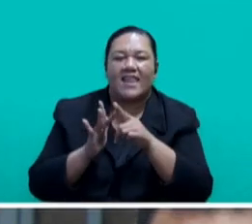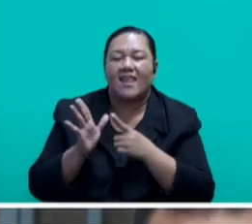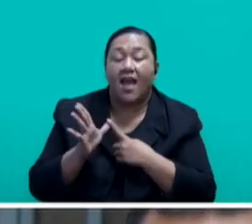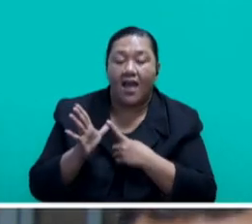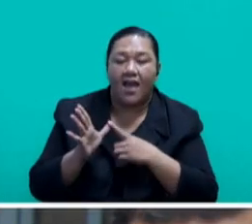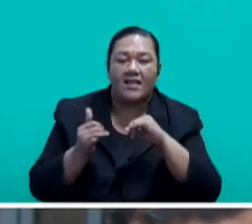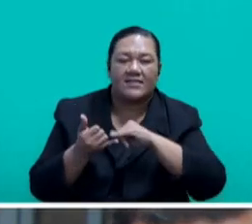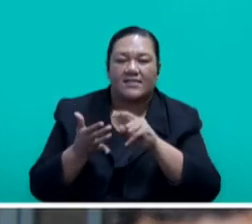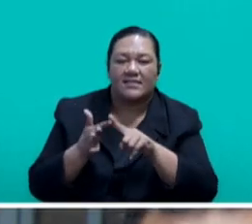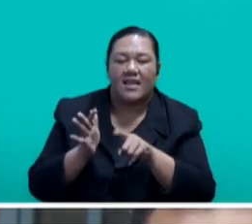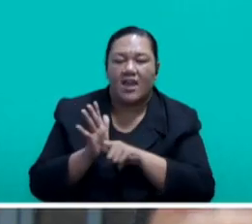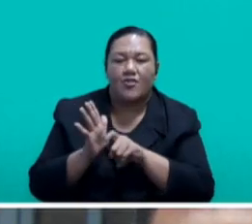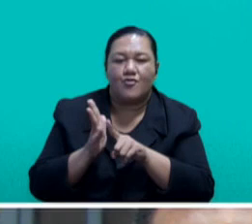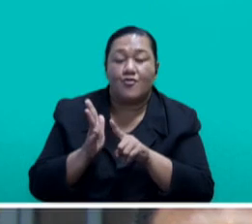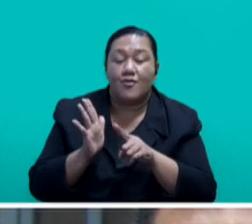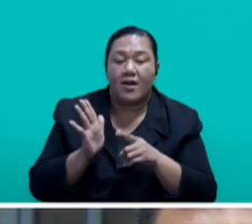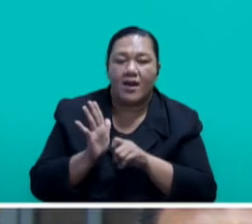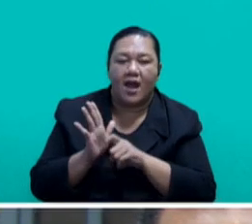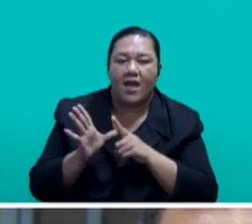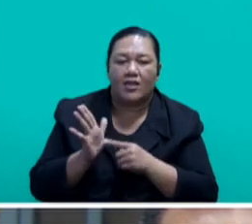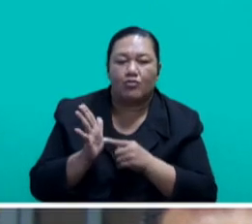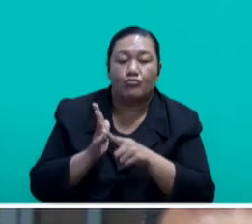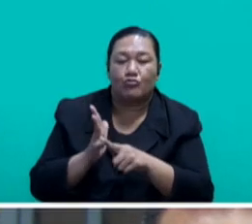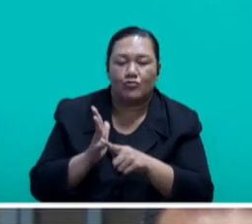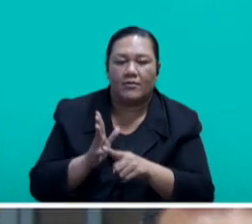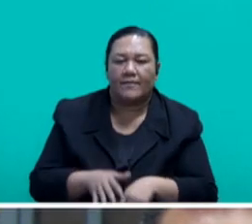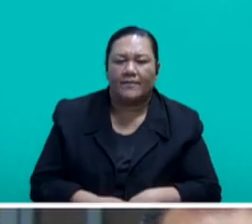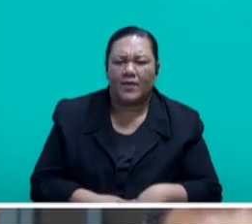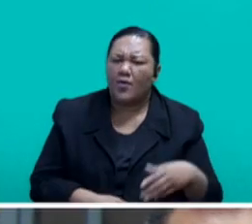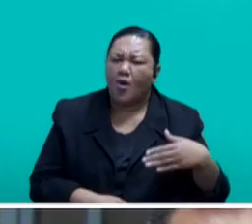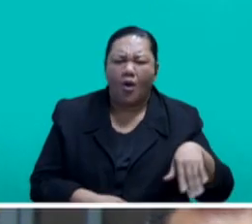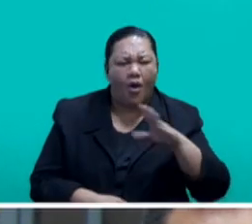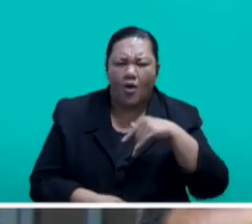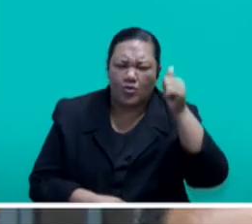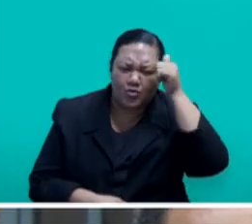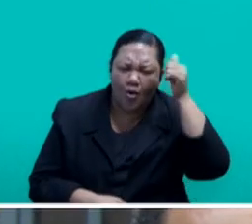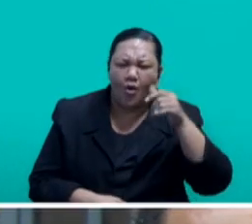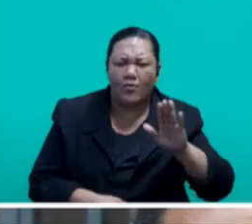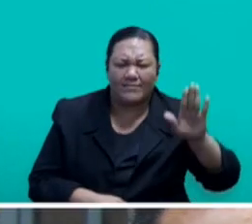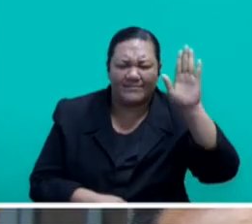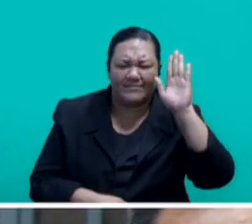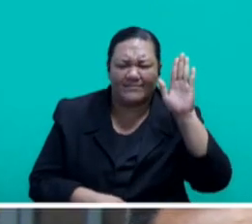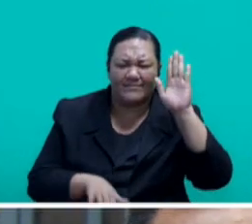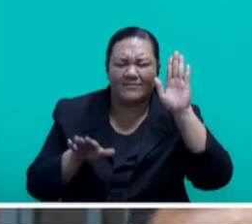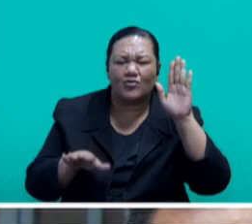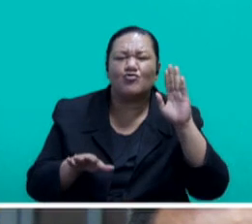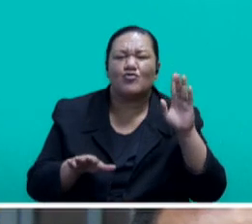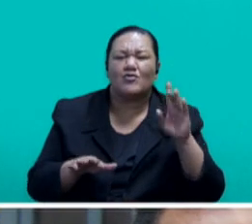We all know that the Honourable Ratu was sworn in as the leader of the opposition in this chamber.